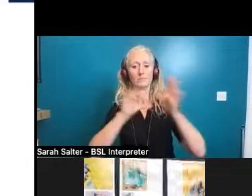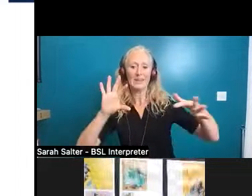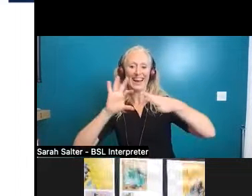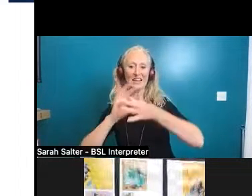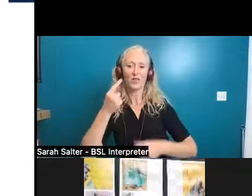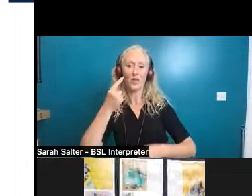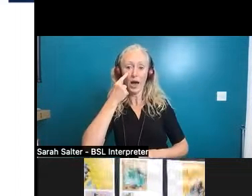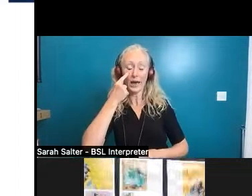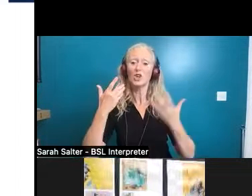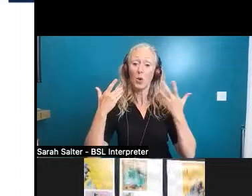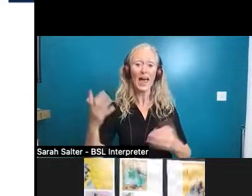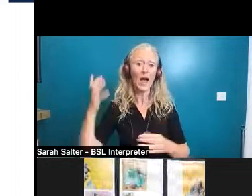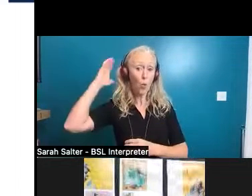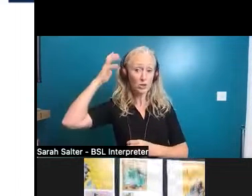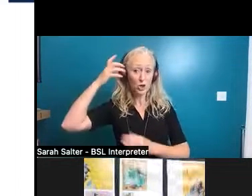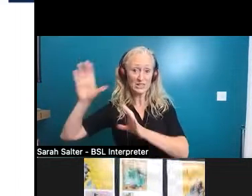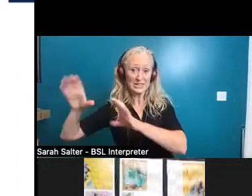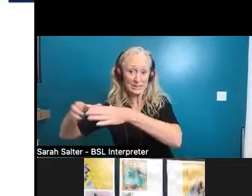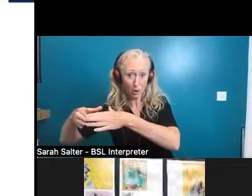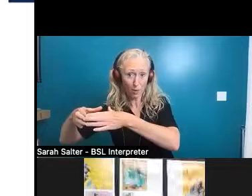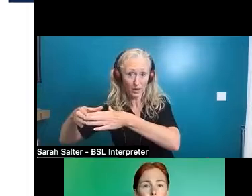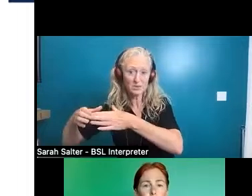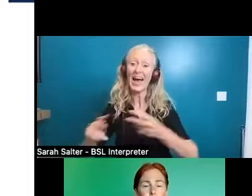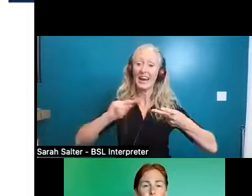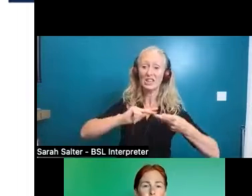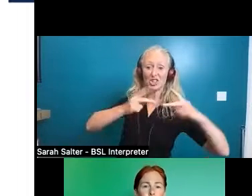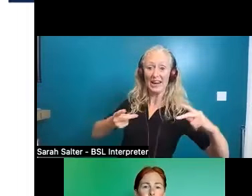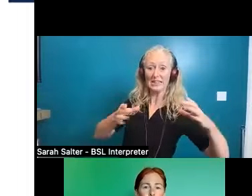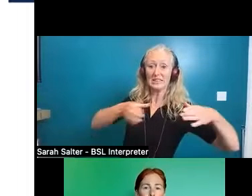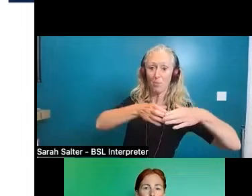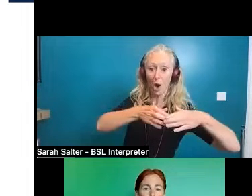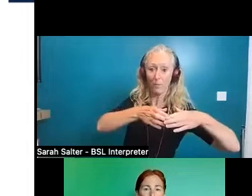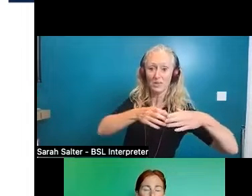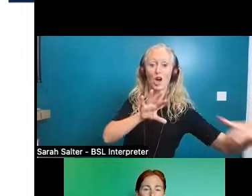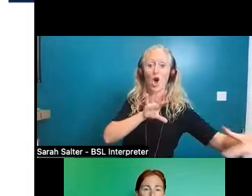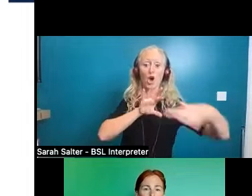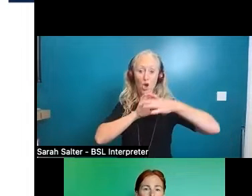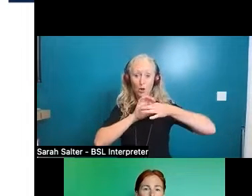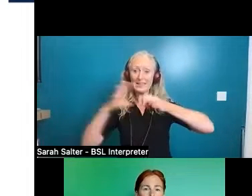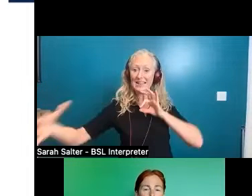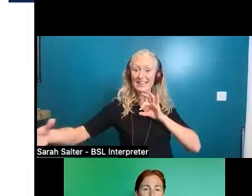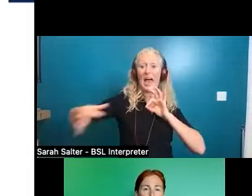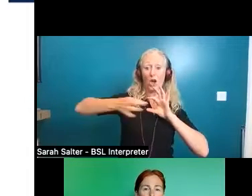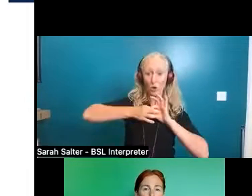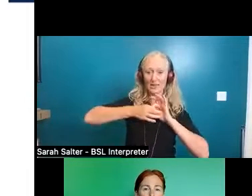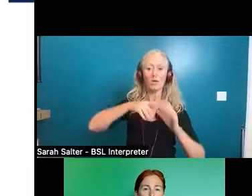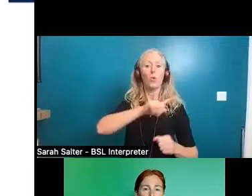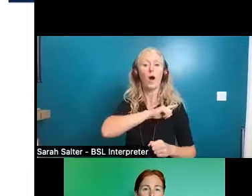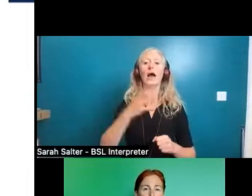and from audiologists for me to see patients who've already had a diagnosis of Usher syndrome given.